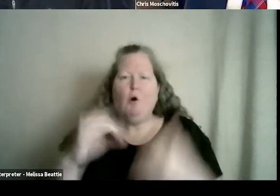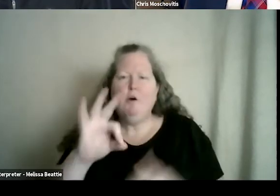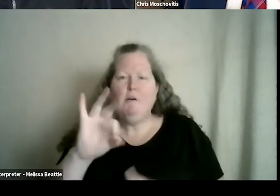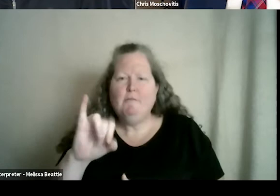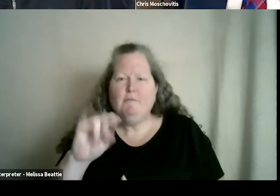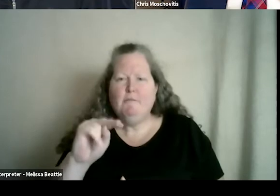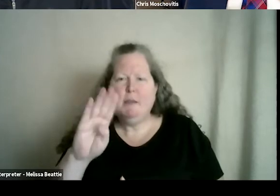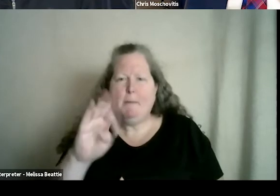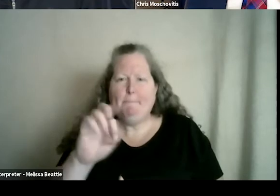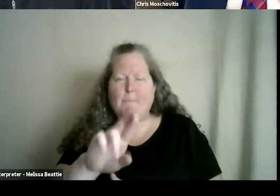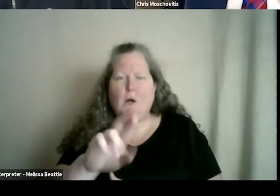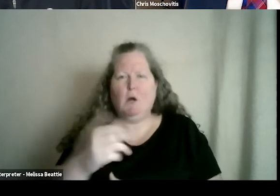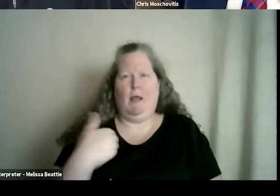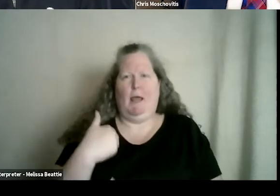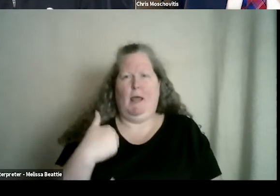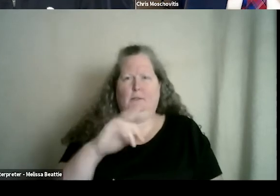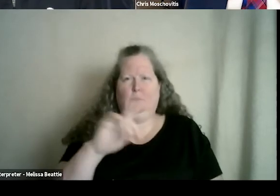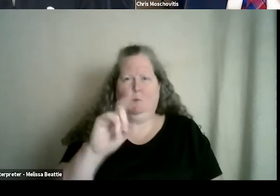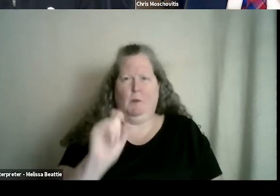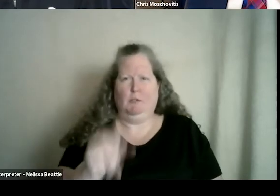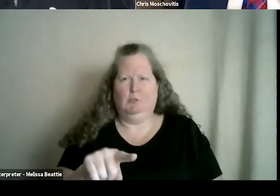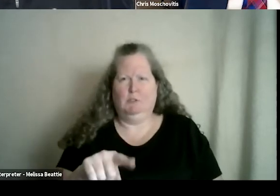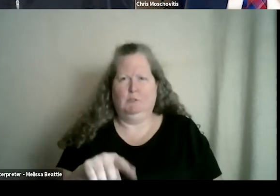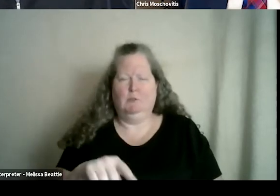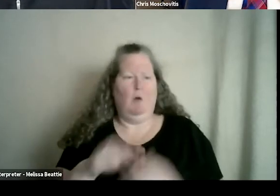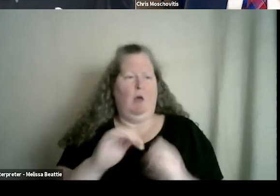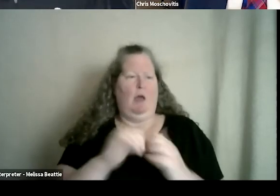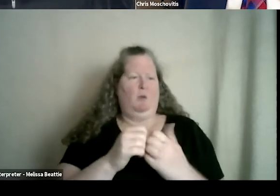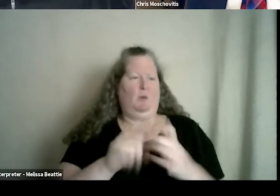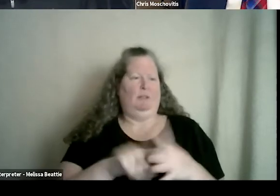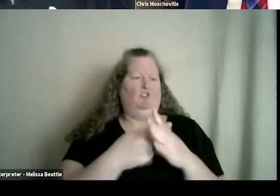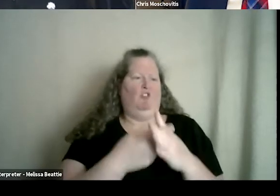Allow me to be glib and say, well, they can start.